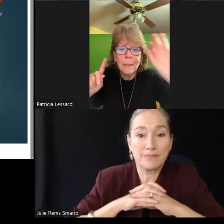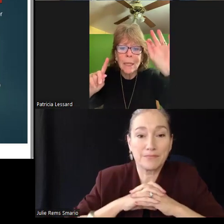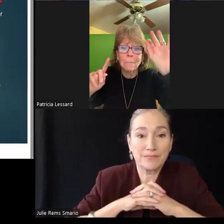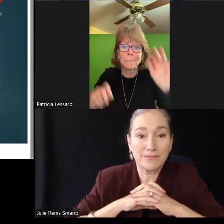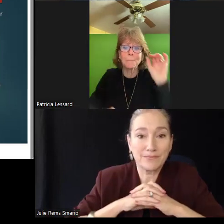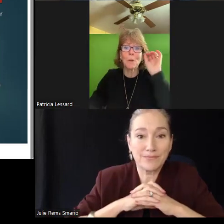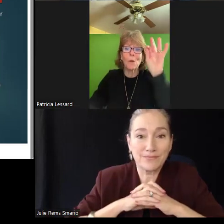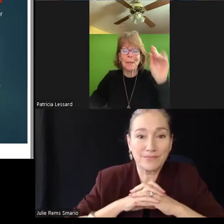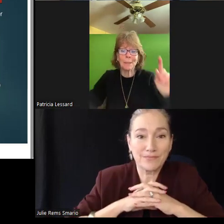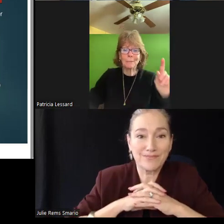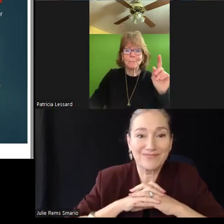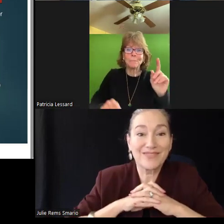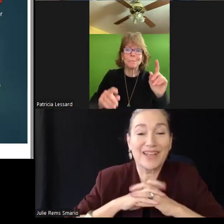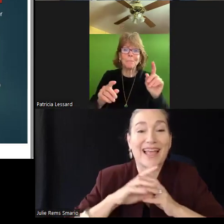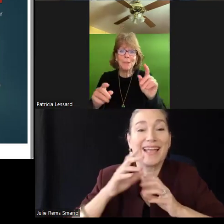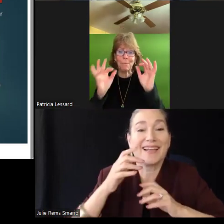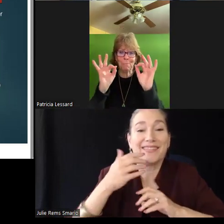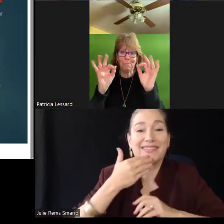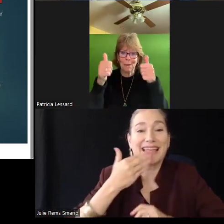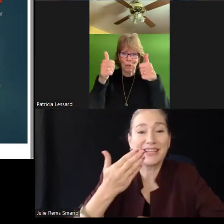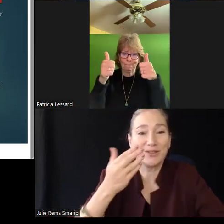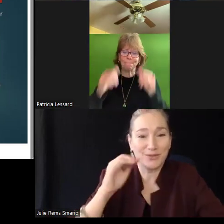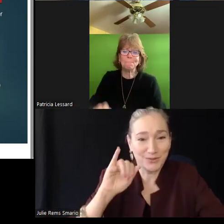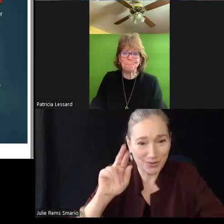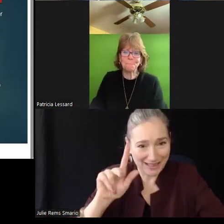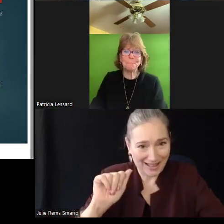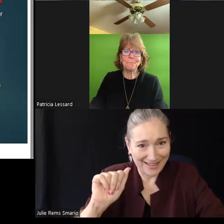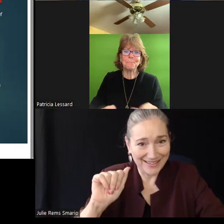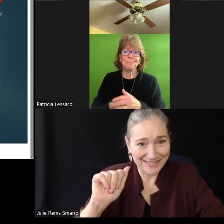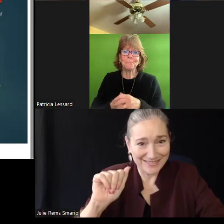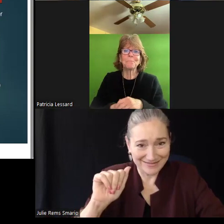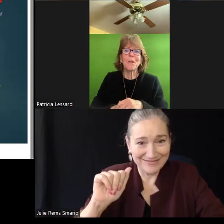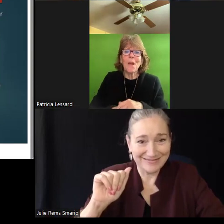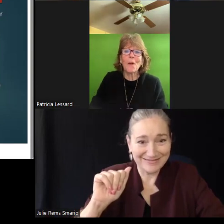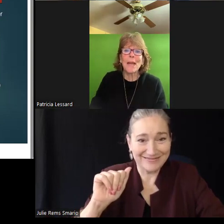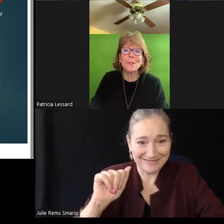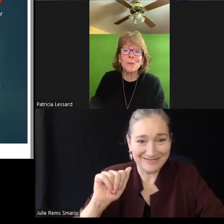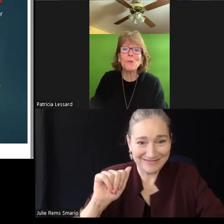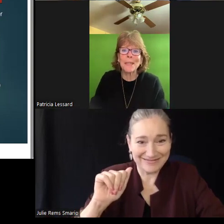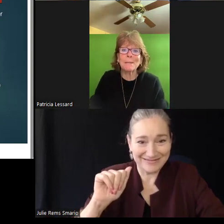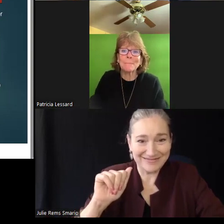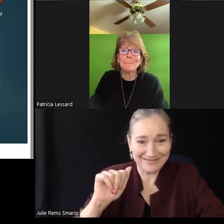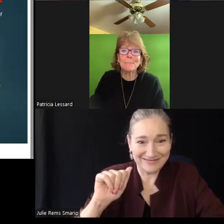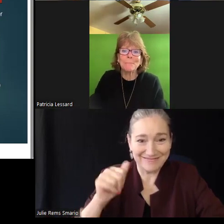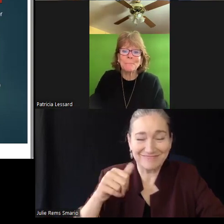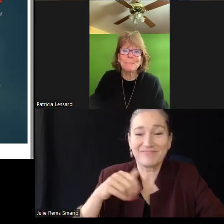I currently cannot unmute. Yeah. Oh, All right. So